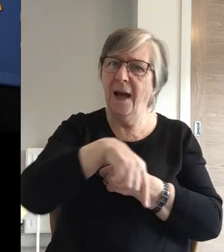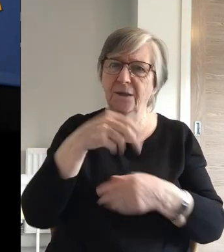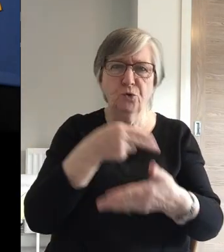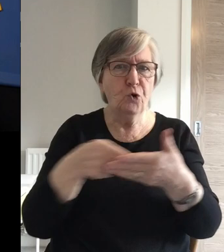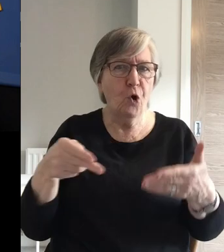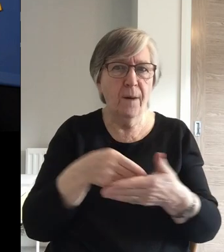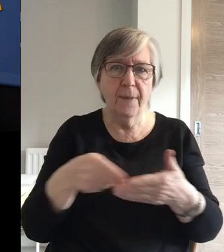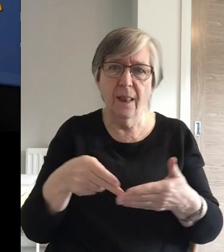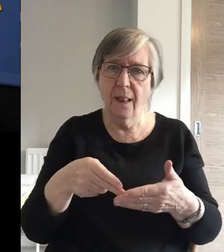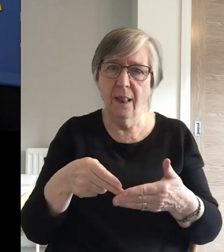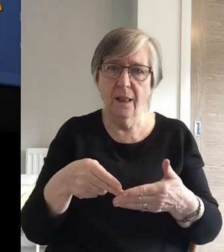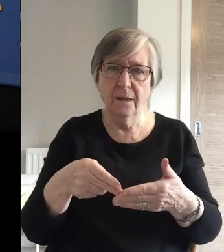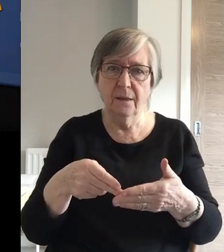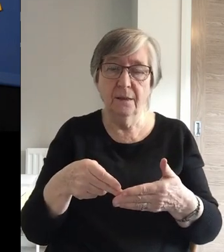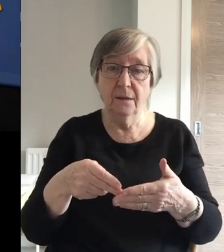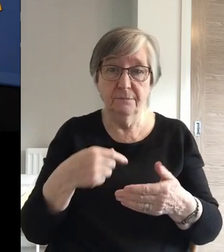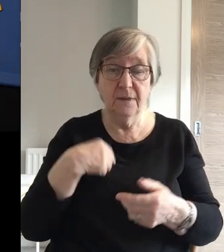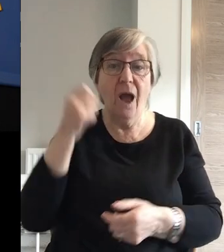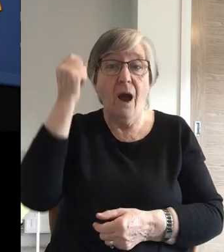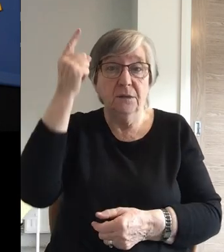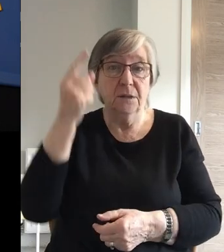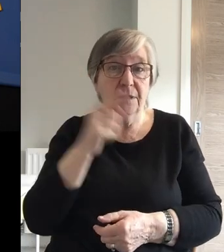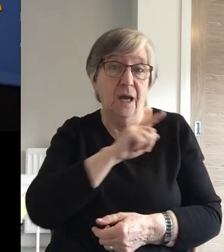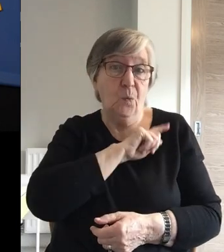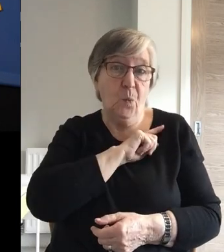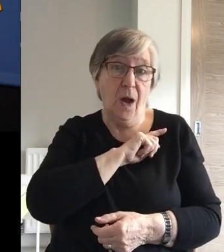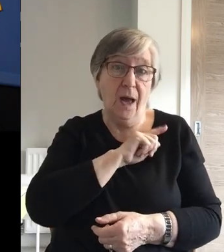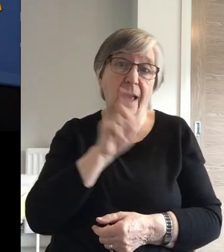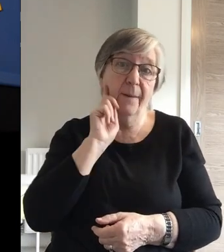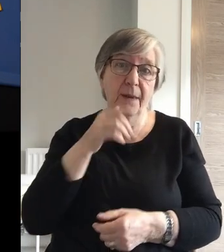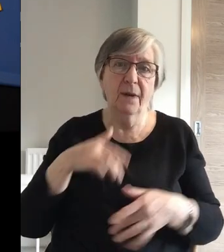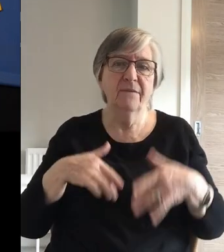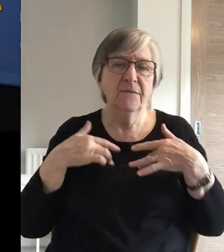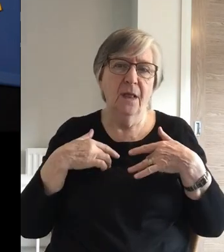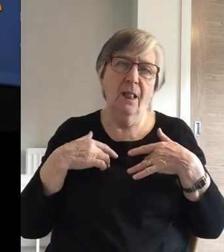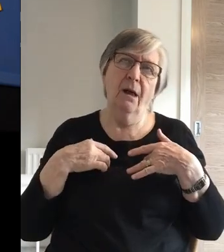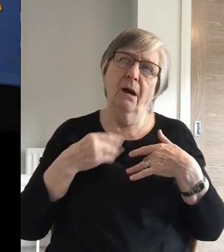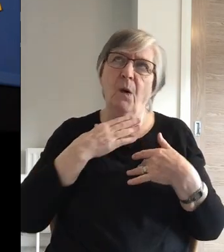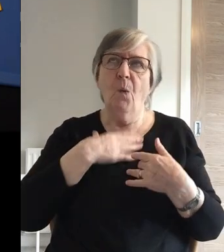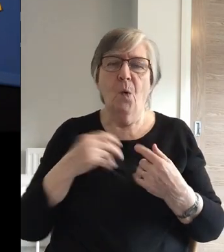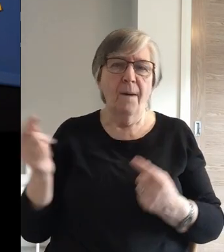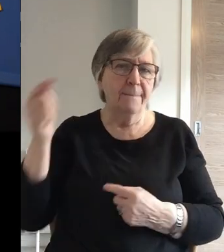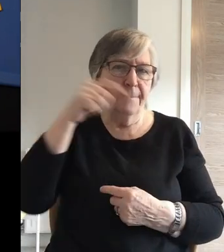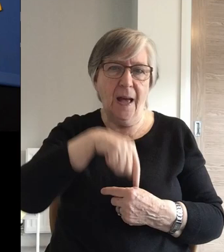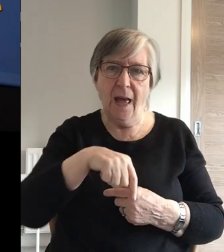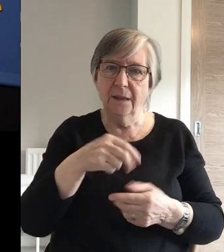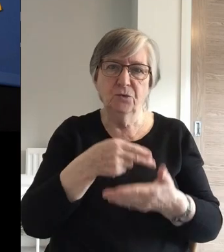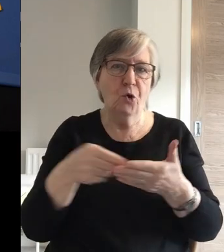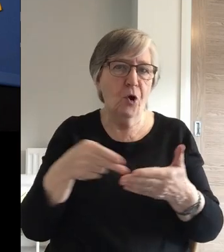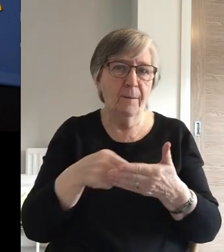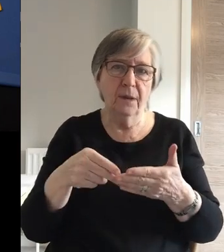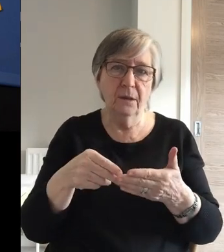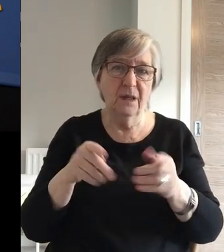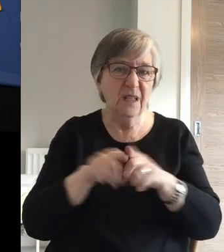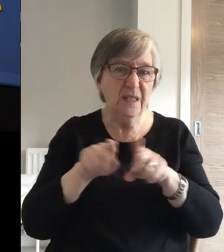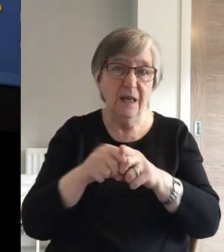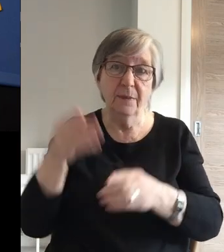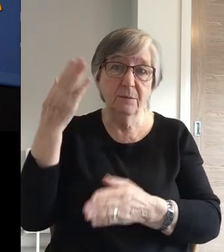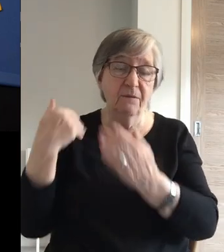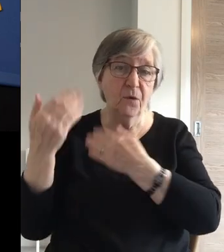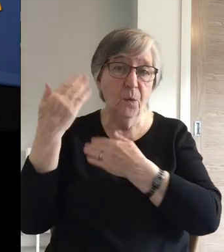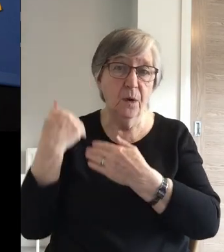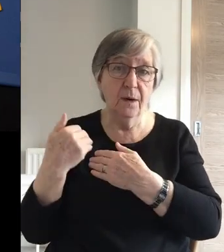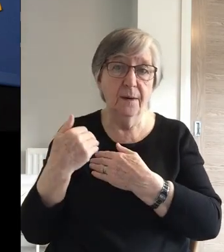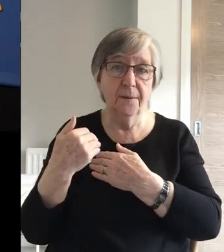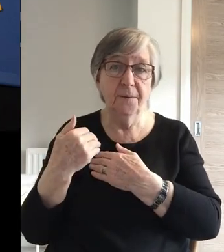us. And I understand why folks are feeling that way. I understand why folks want to get back to the things that they've known